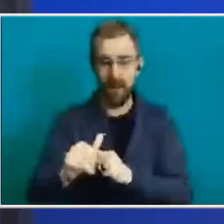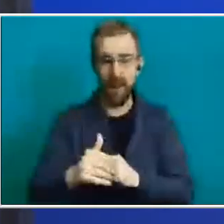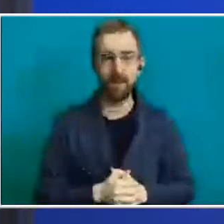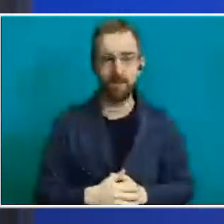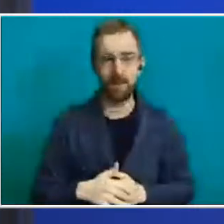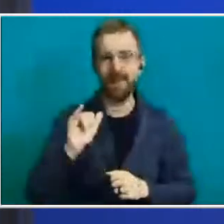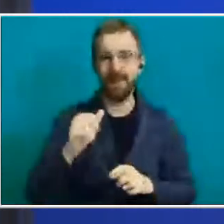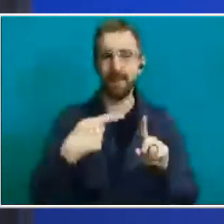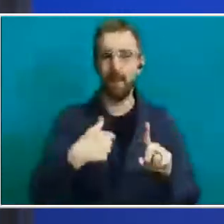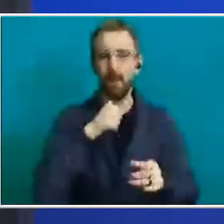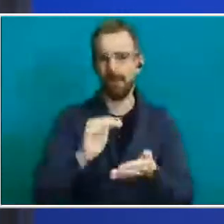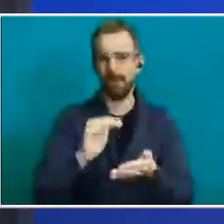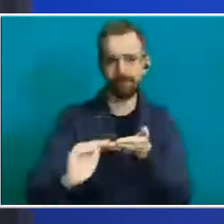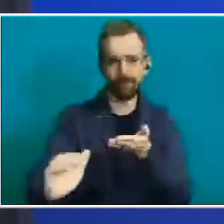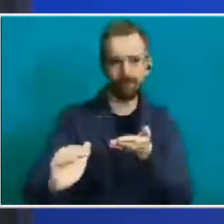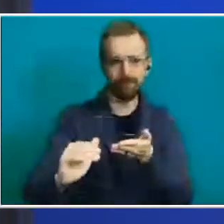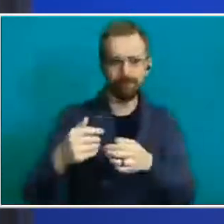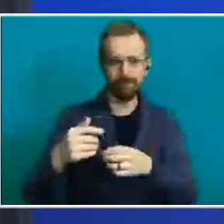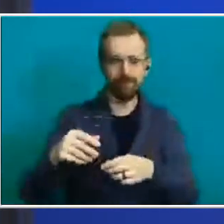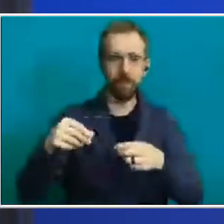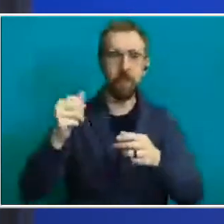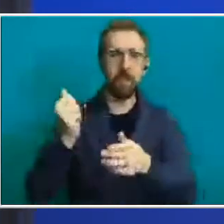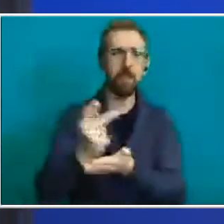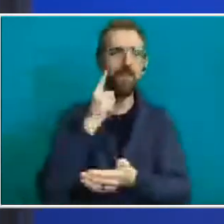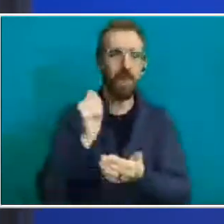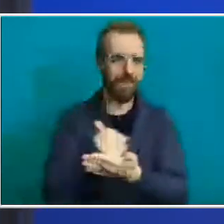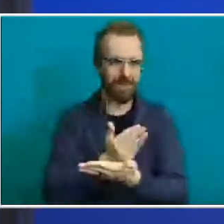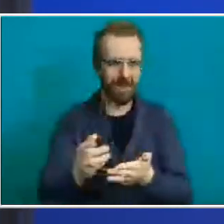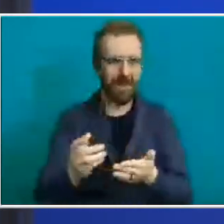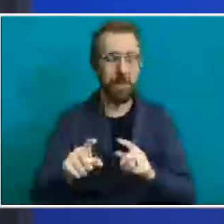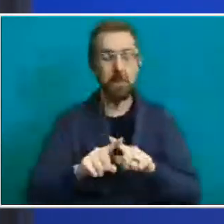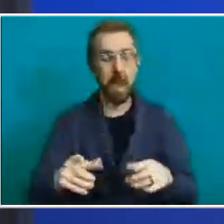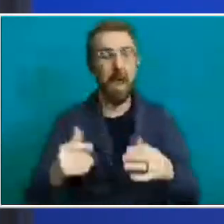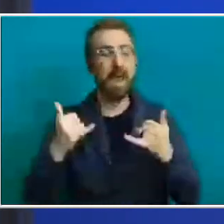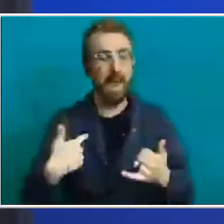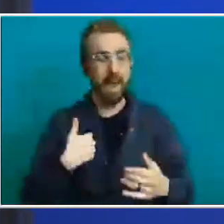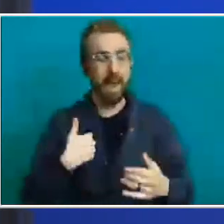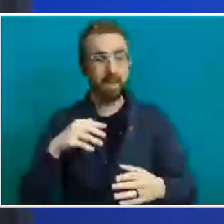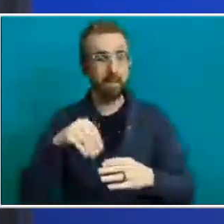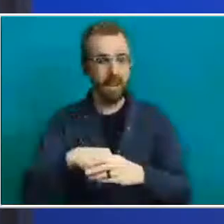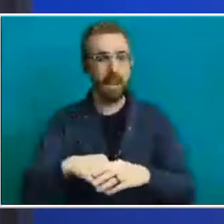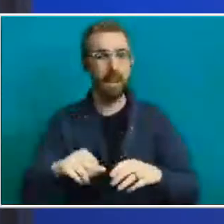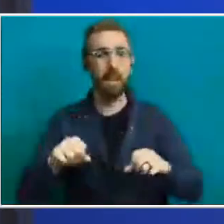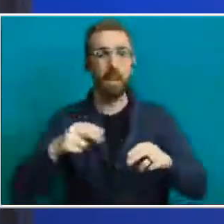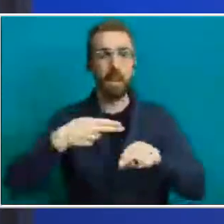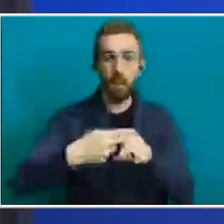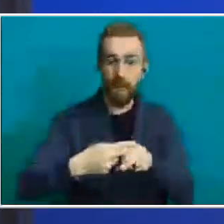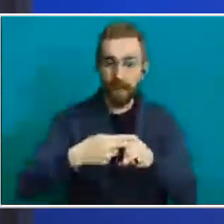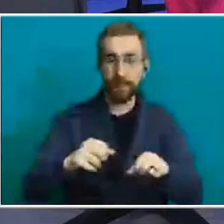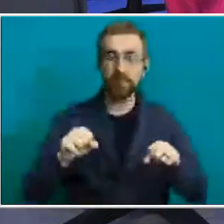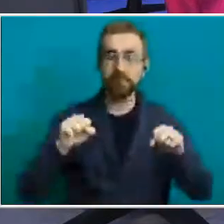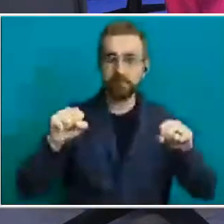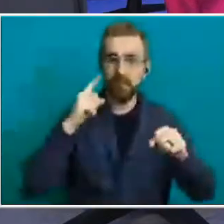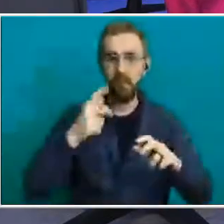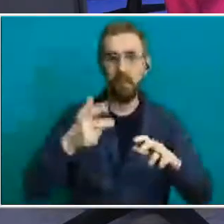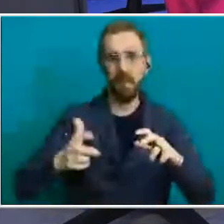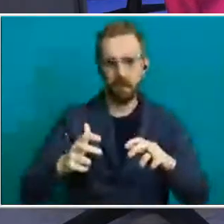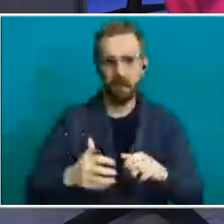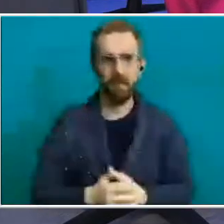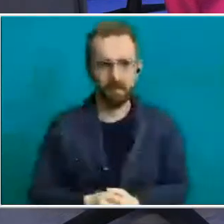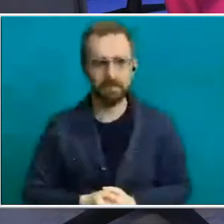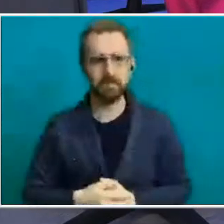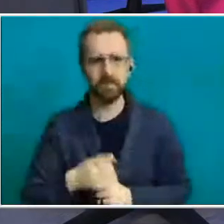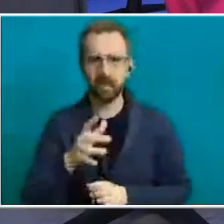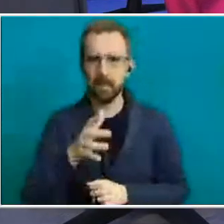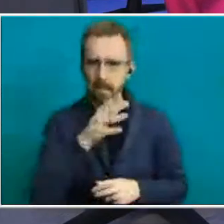for everything, but most things. But now I'm into weights for getting ready for basketball. So yeah. And your mom's here. She probably